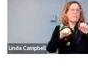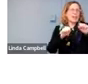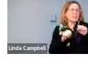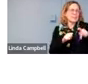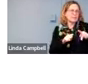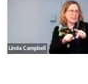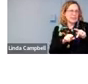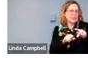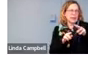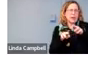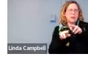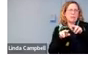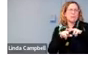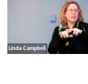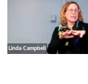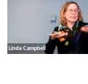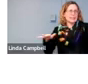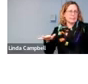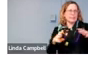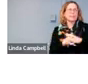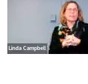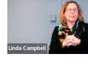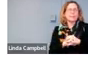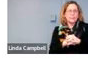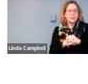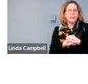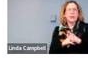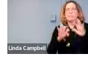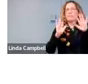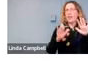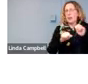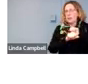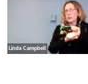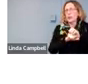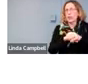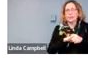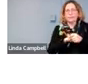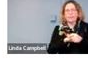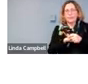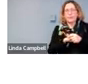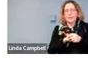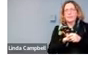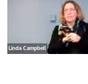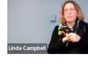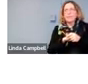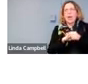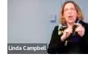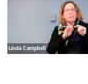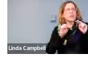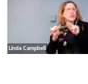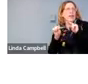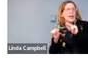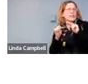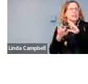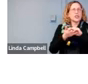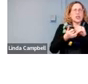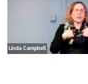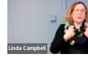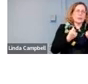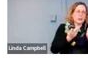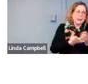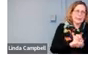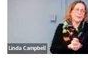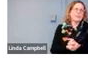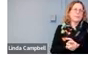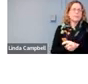And there's about 22 known invasive species in the marine system. Fabulous work being done. And I